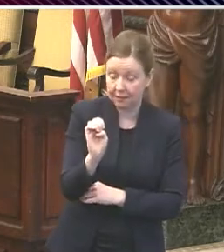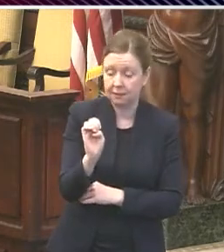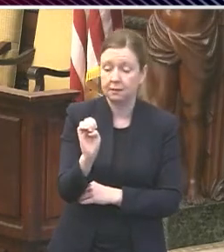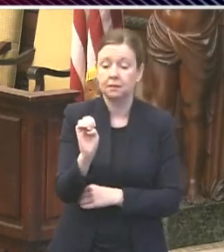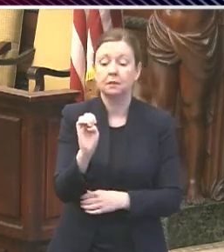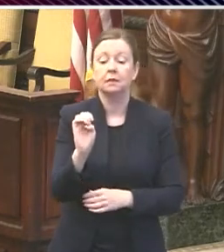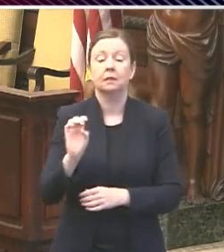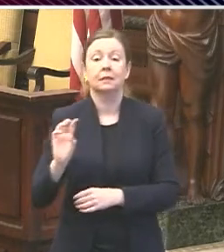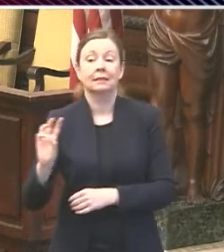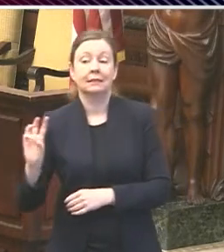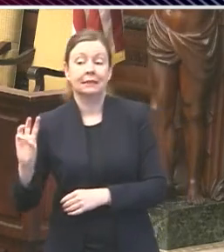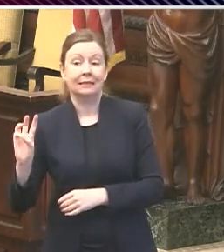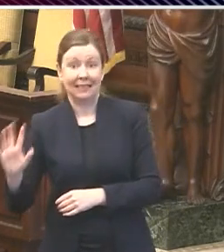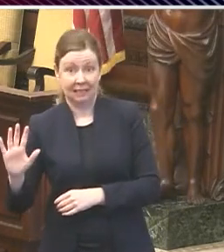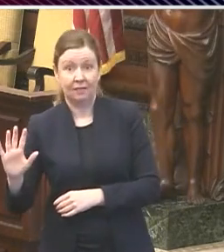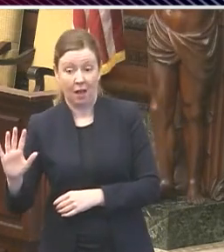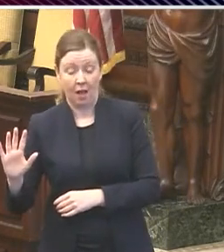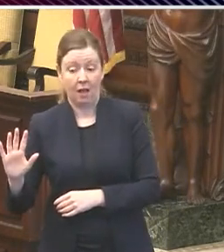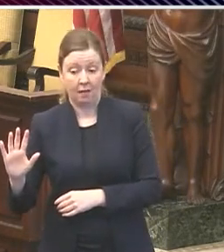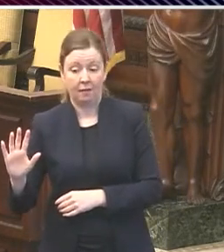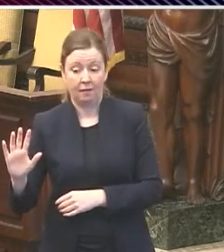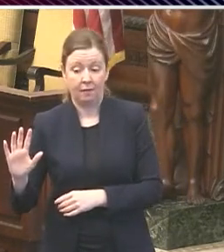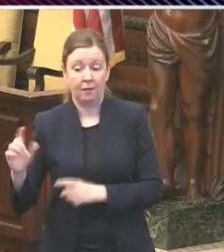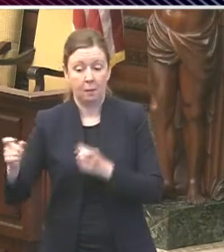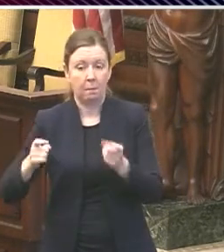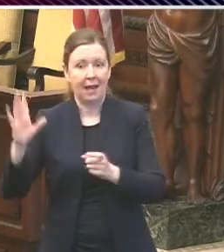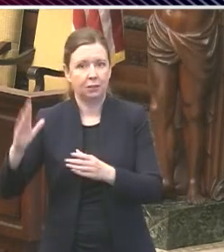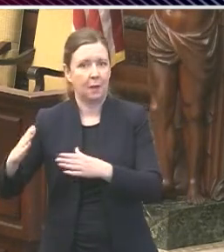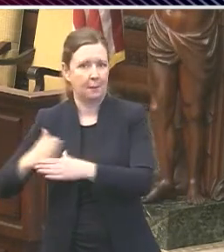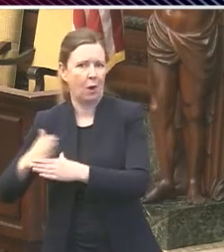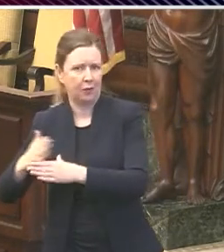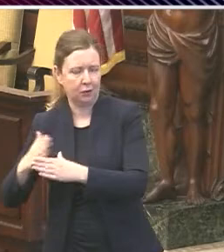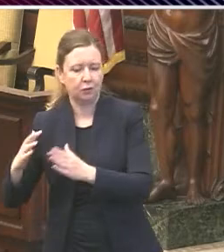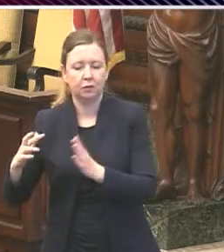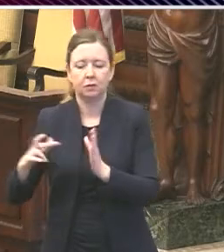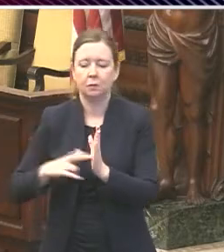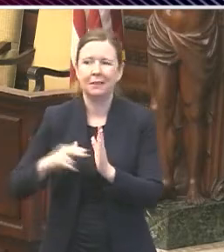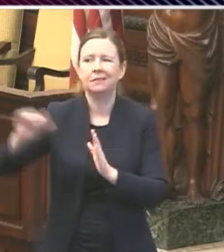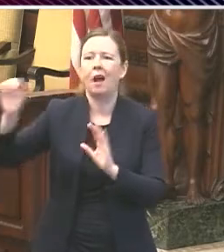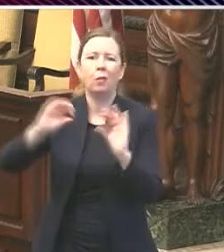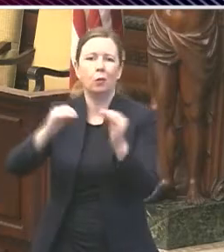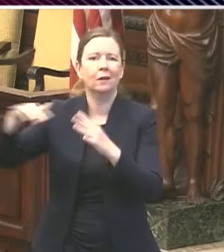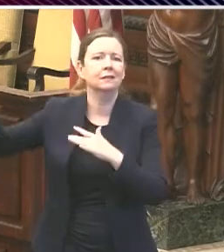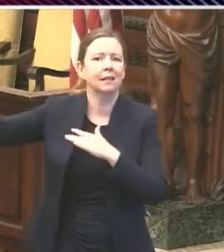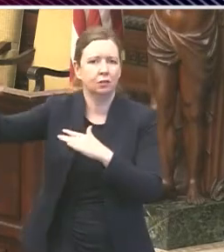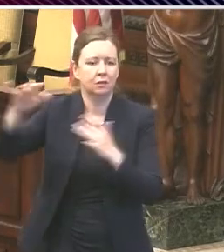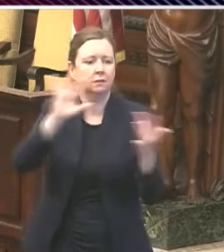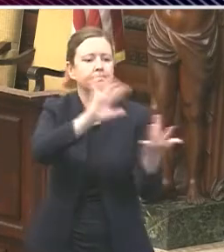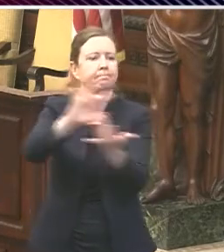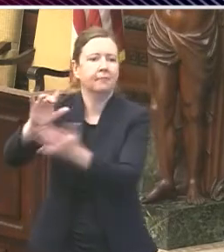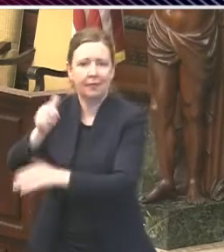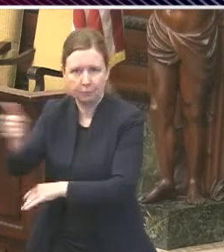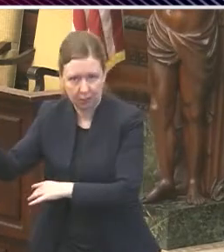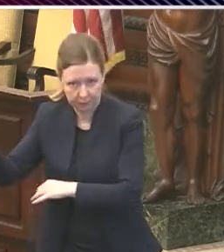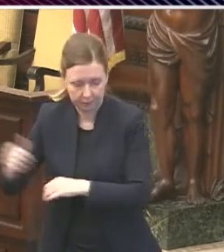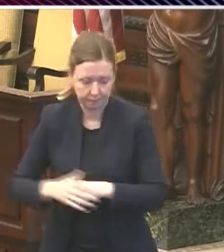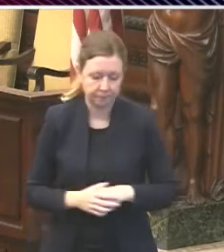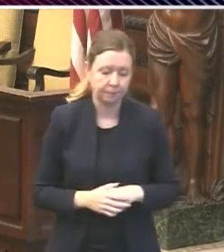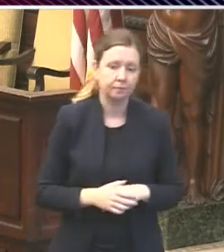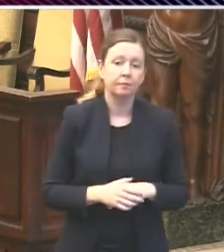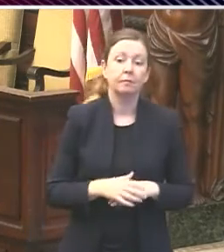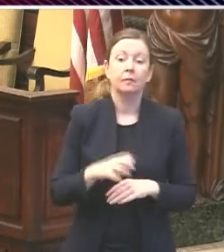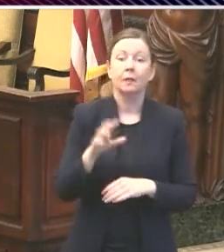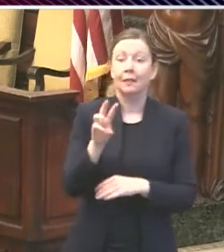which 65 were managed by partners. That is to say, other organizations that are doing their own contact tracing. Of the